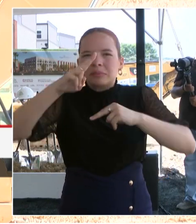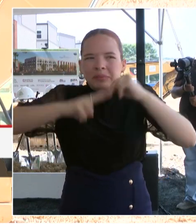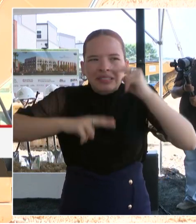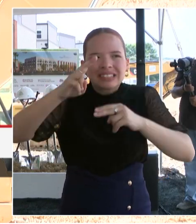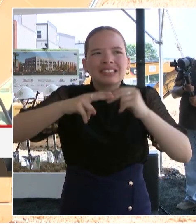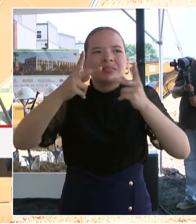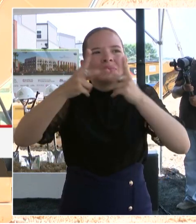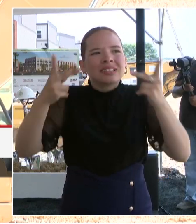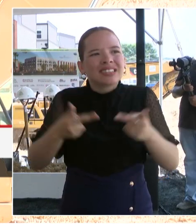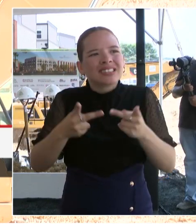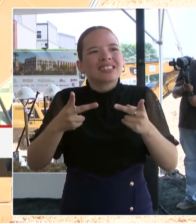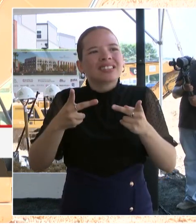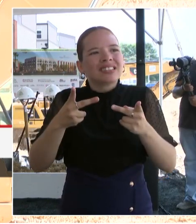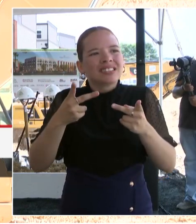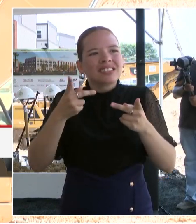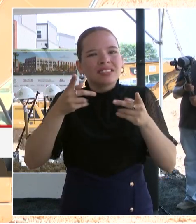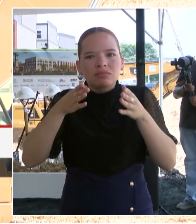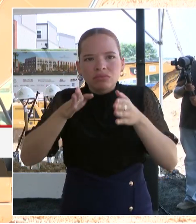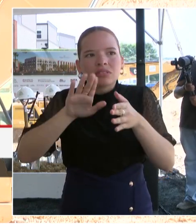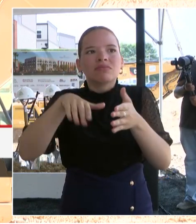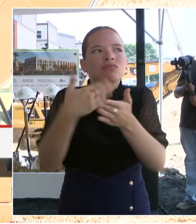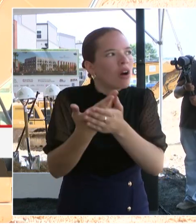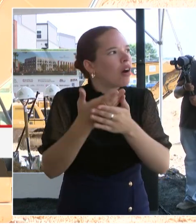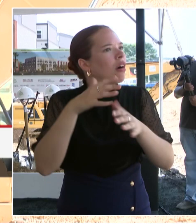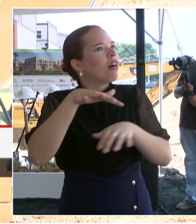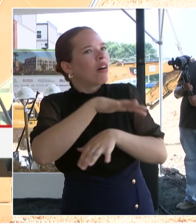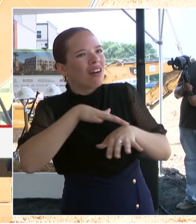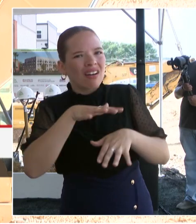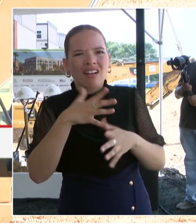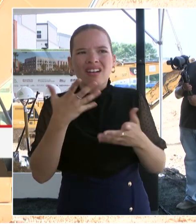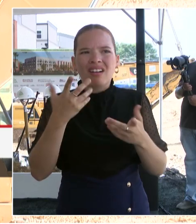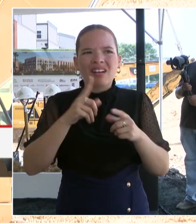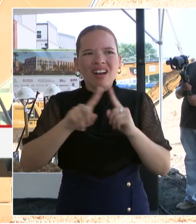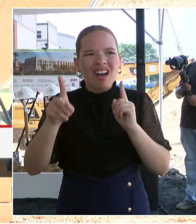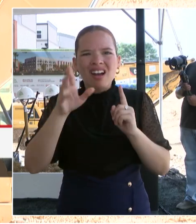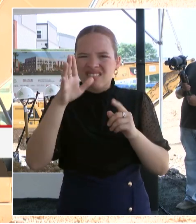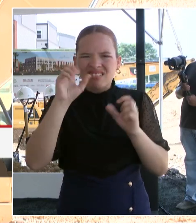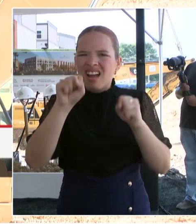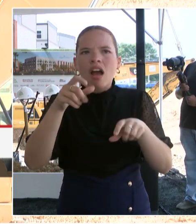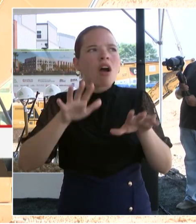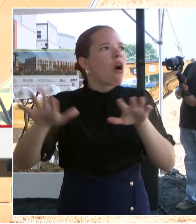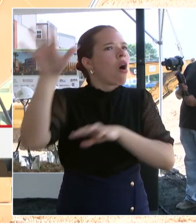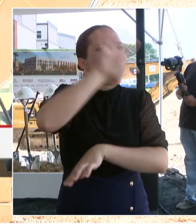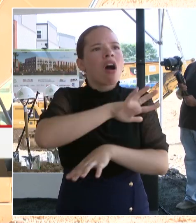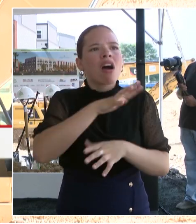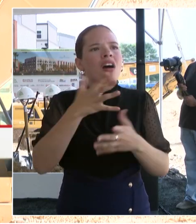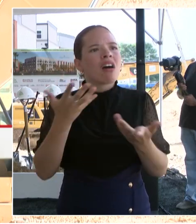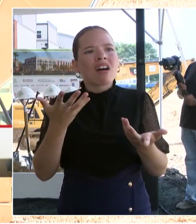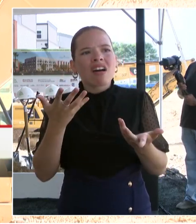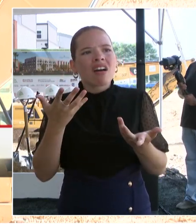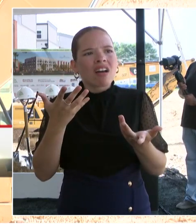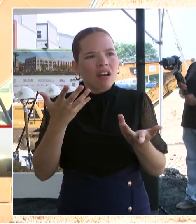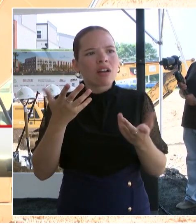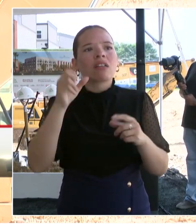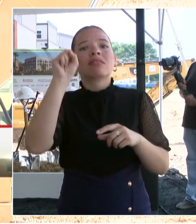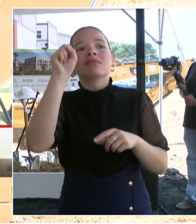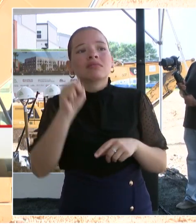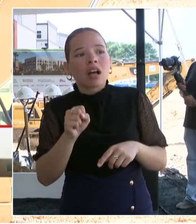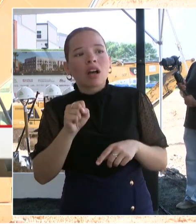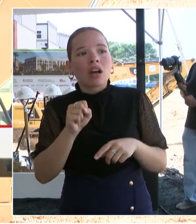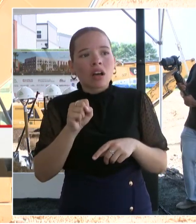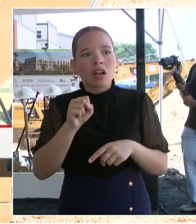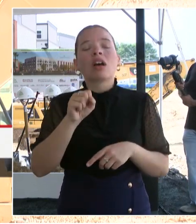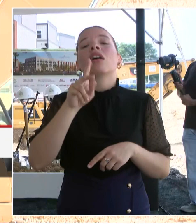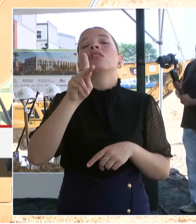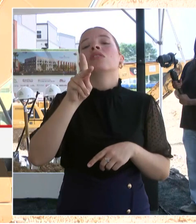Road, to Military, to the other side of town. You can go up and down South Dakota Avenue to other options. So what